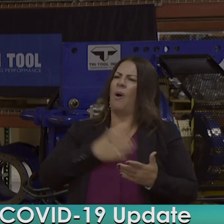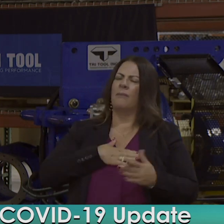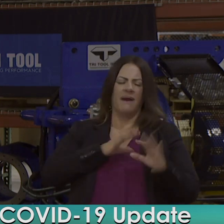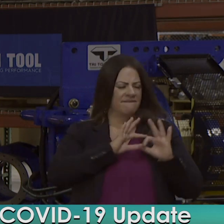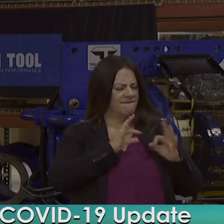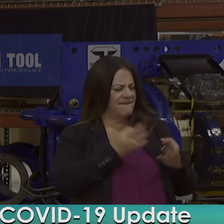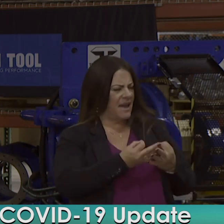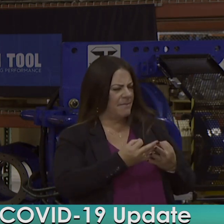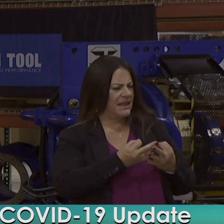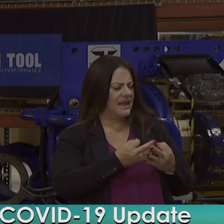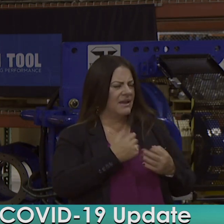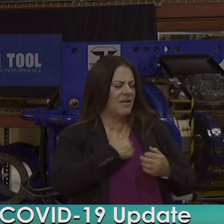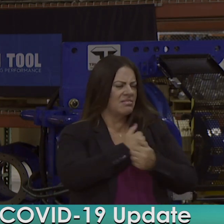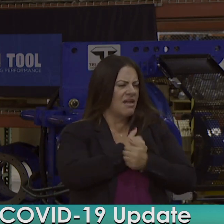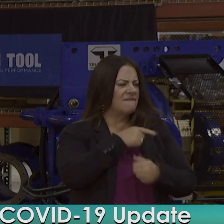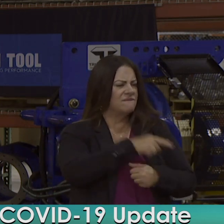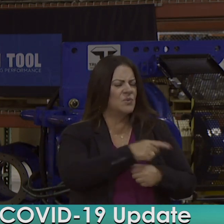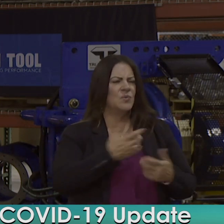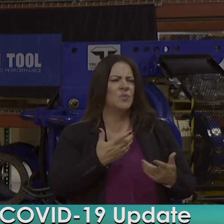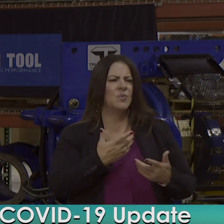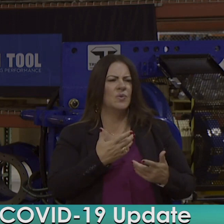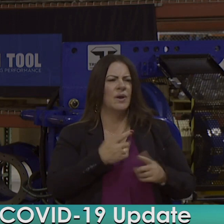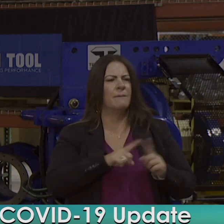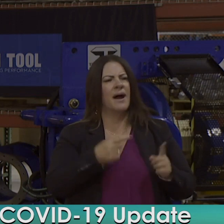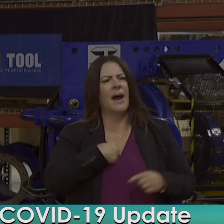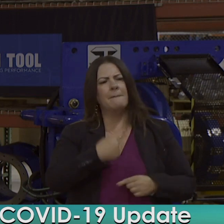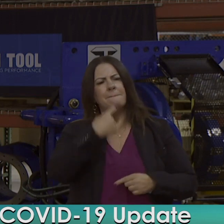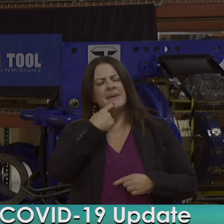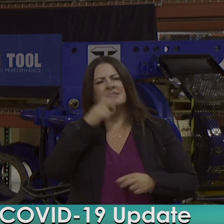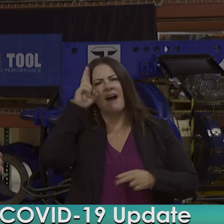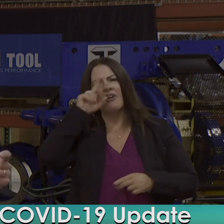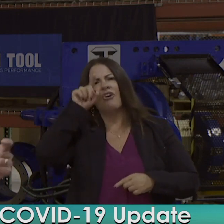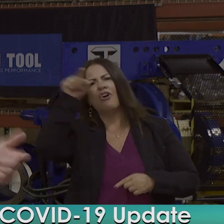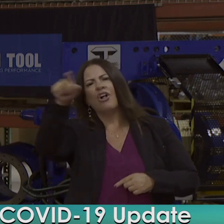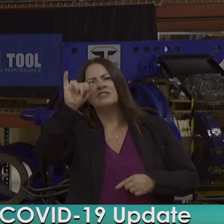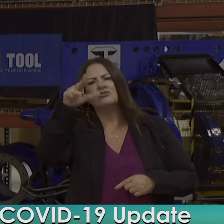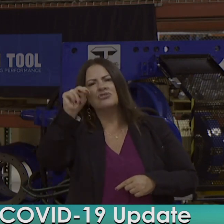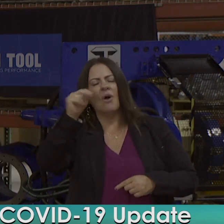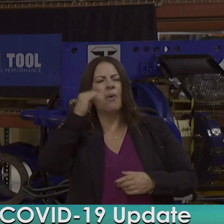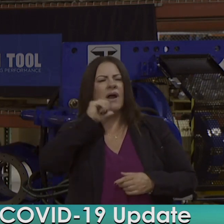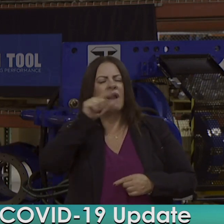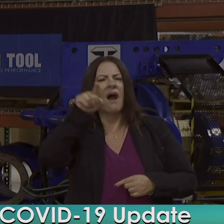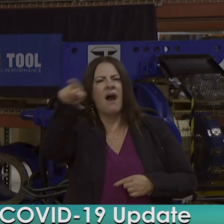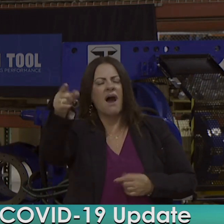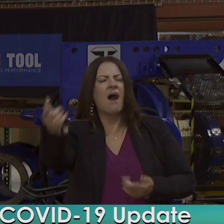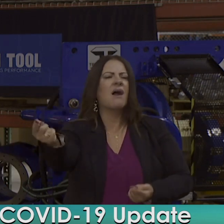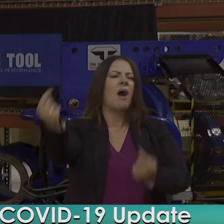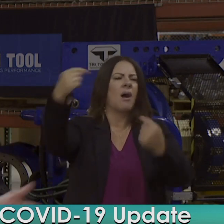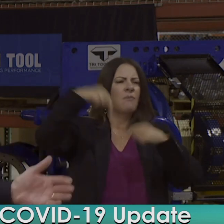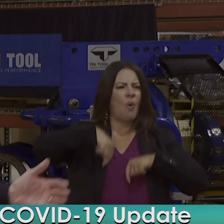we love you, but boy, we miss Uncle John. And why don't we bring Uncle John and the kids over this weekend for